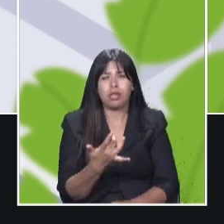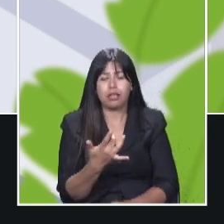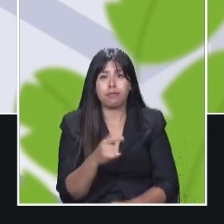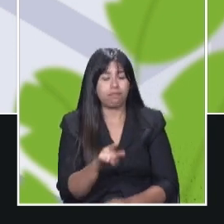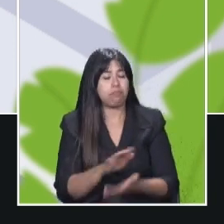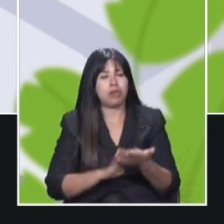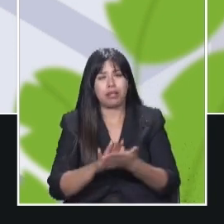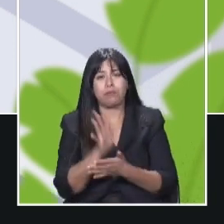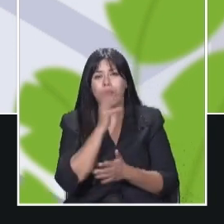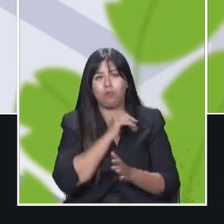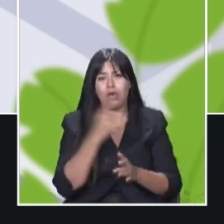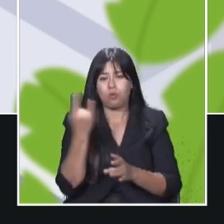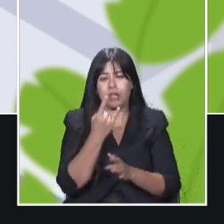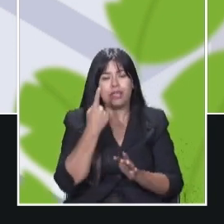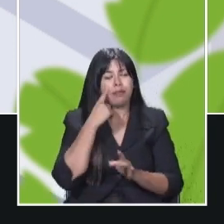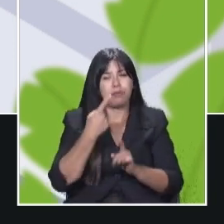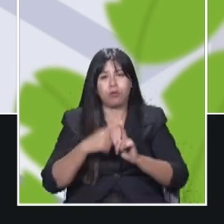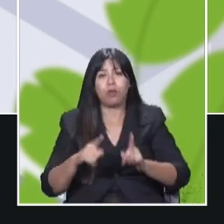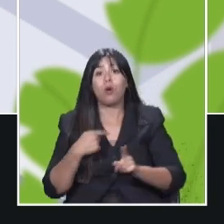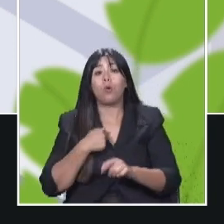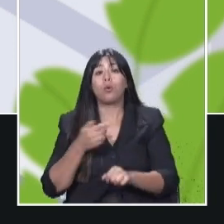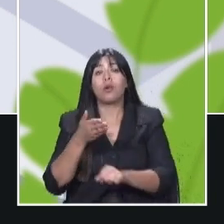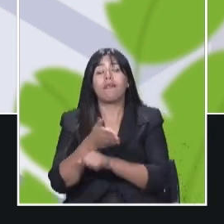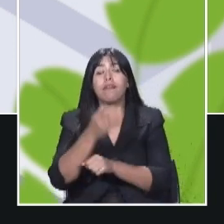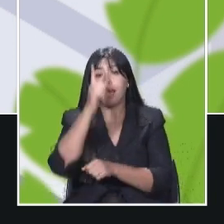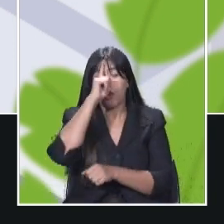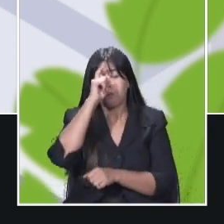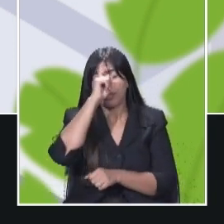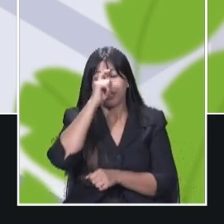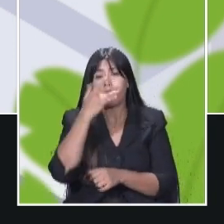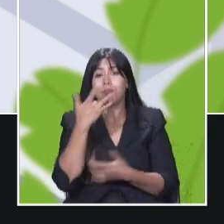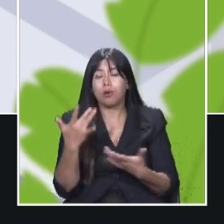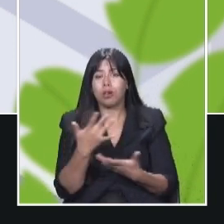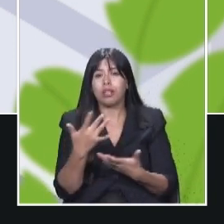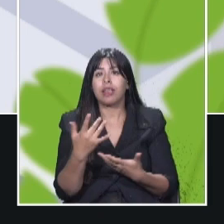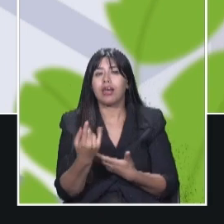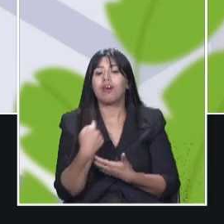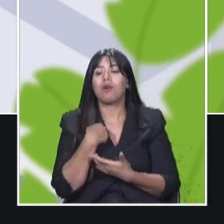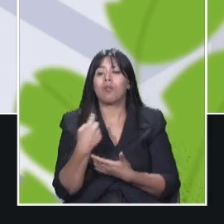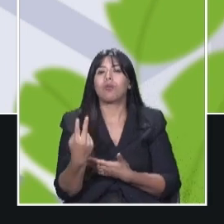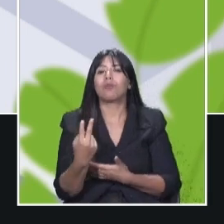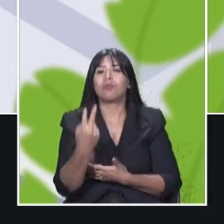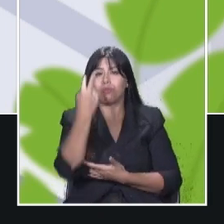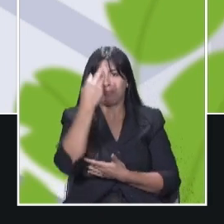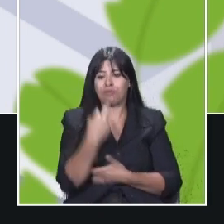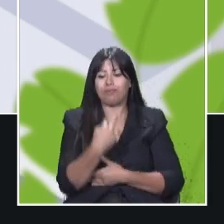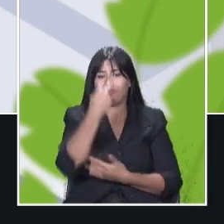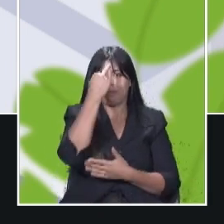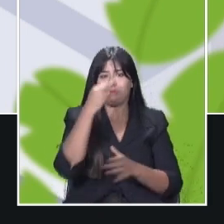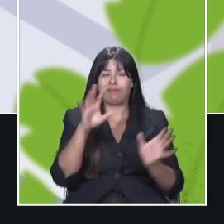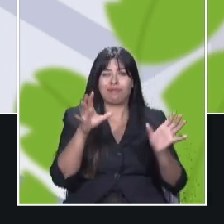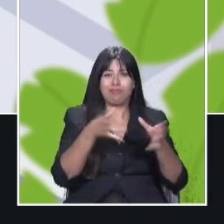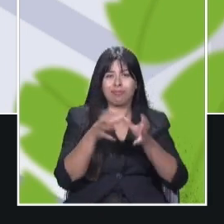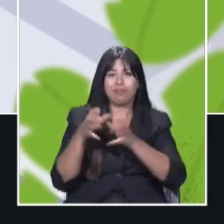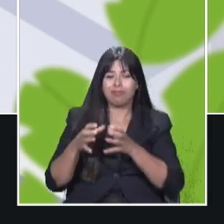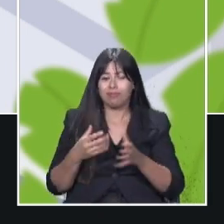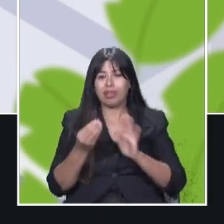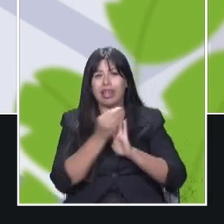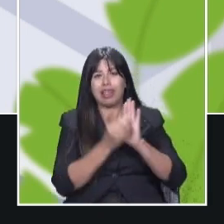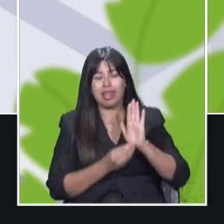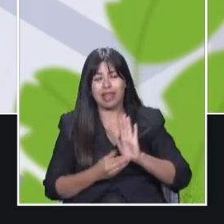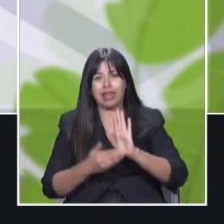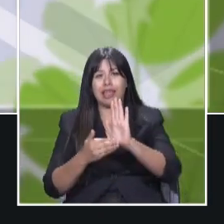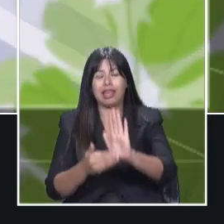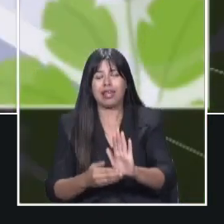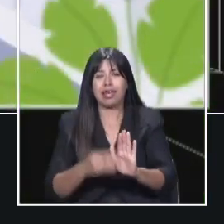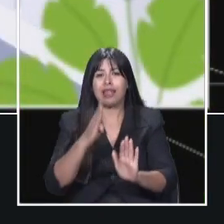hospital because you will be connected to a lot of equipment that will collect data that is called biomarkers so that they can make a statement about your